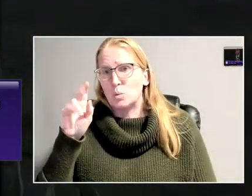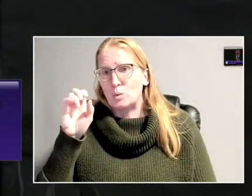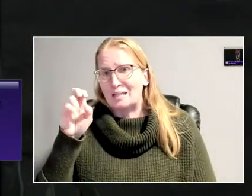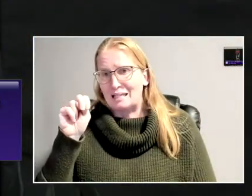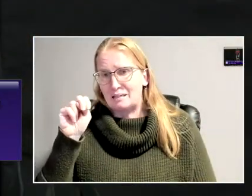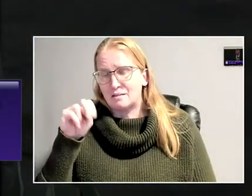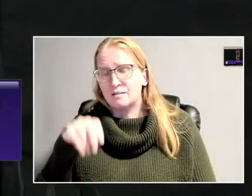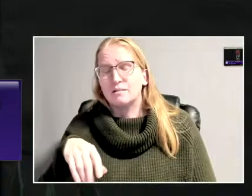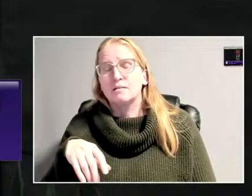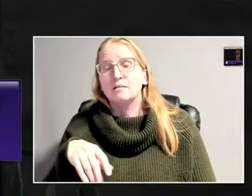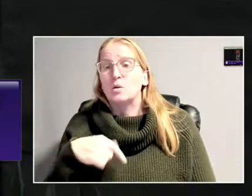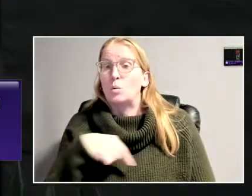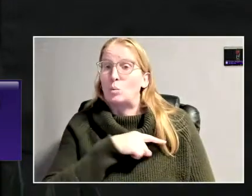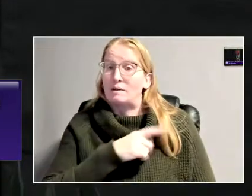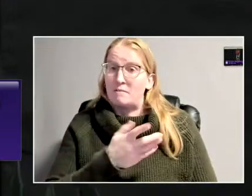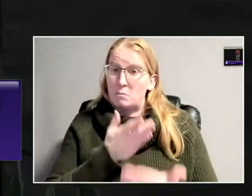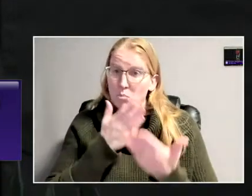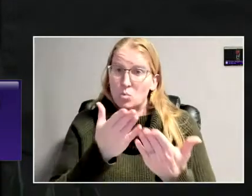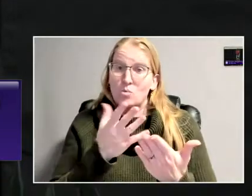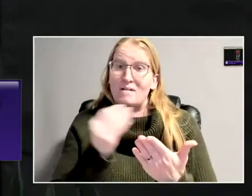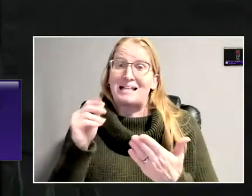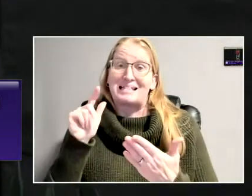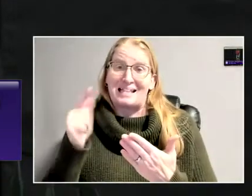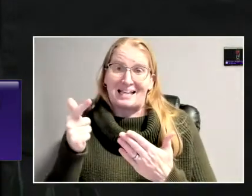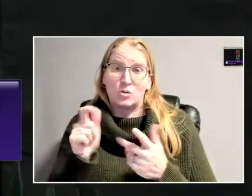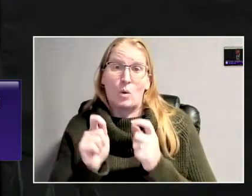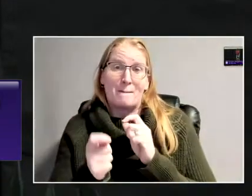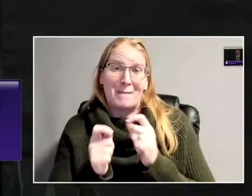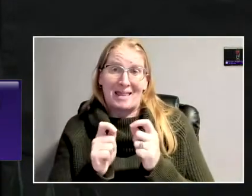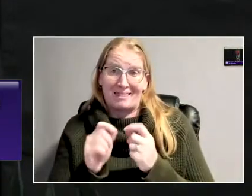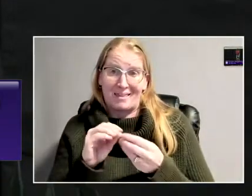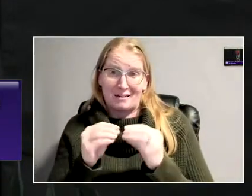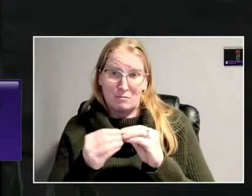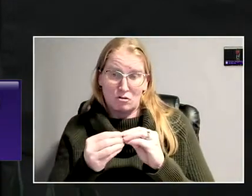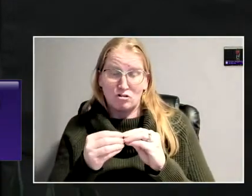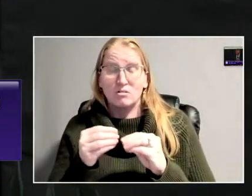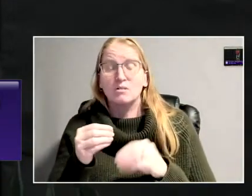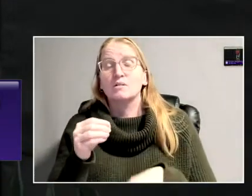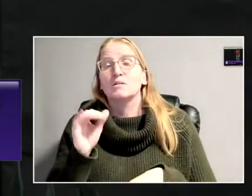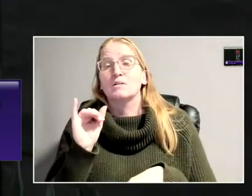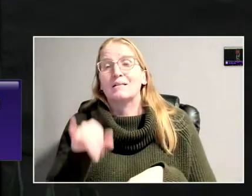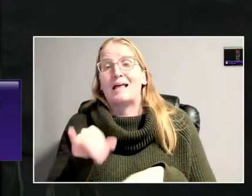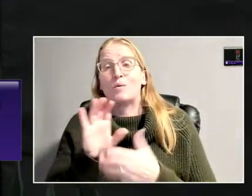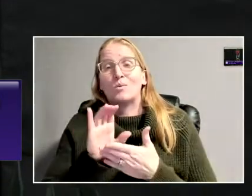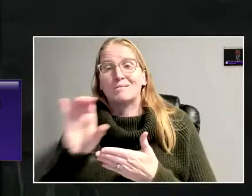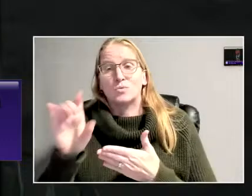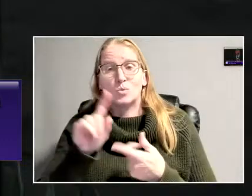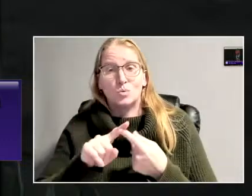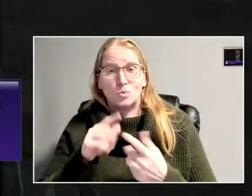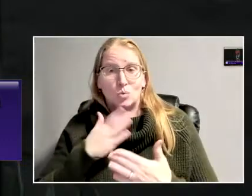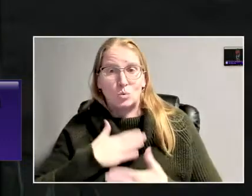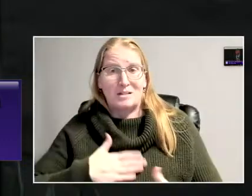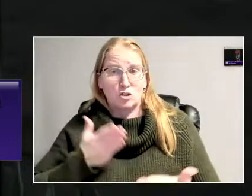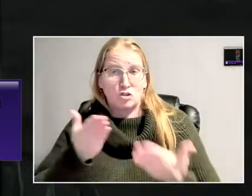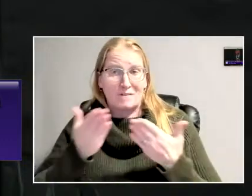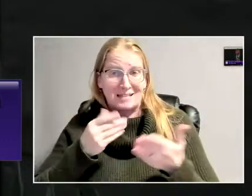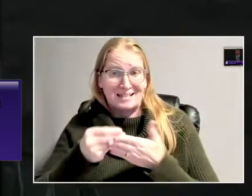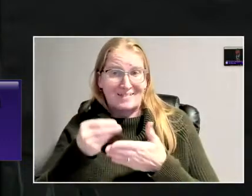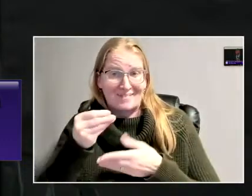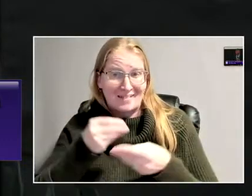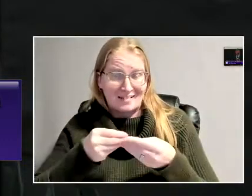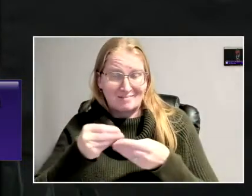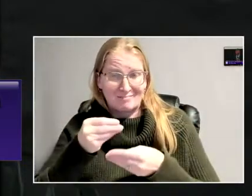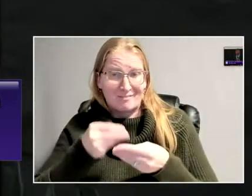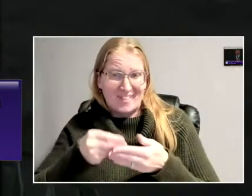amend article 16 to direct the select board to allocate to Human Services funding and the FY 26 budget an amount